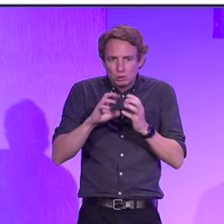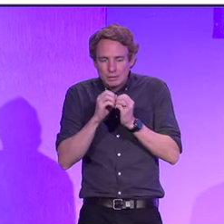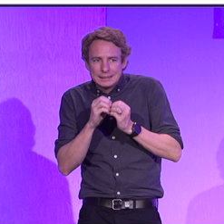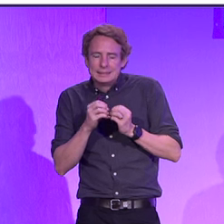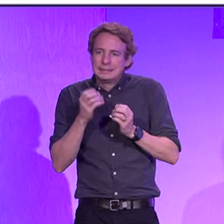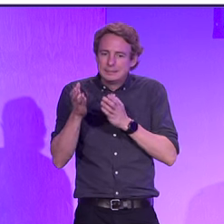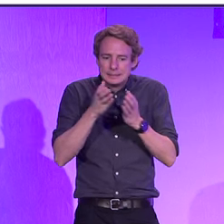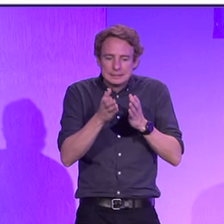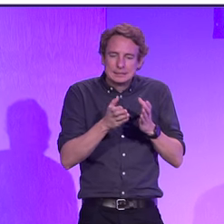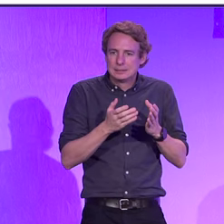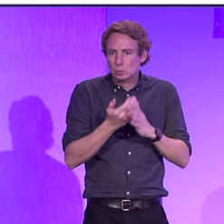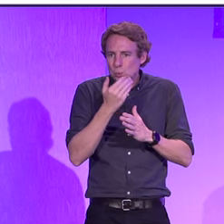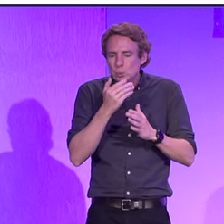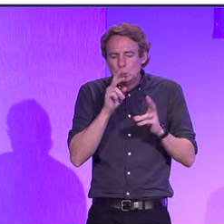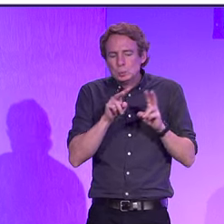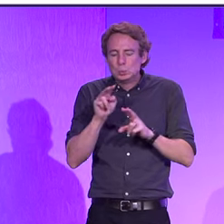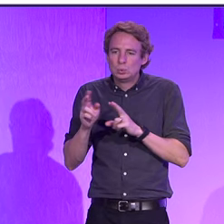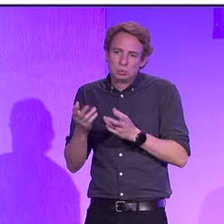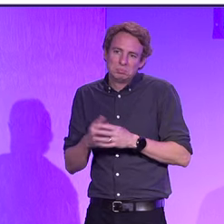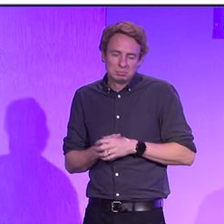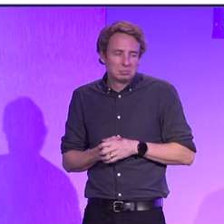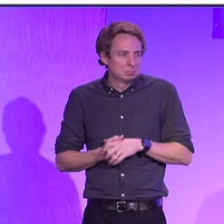where you are. So,